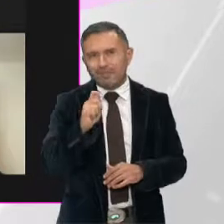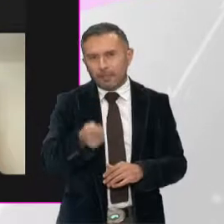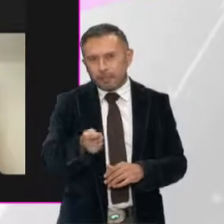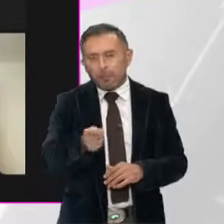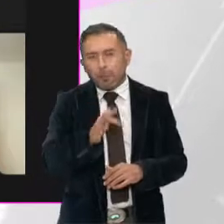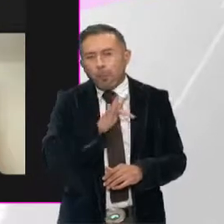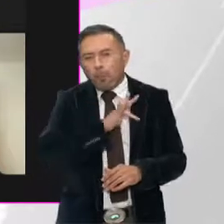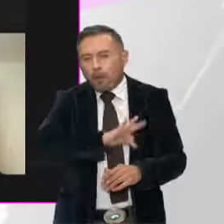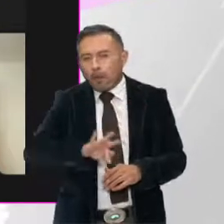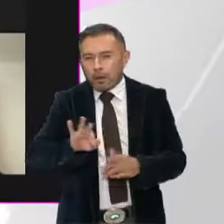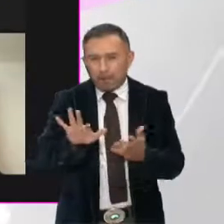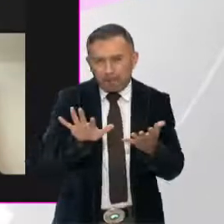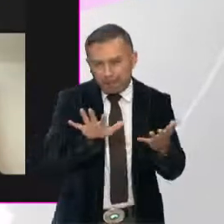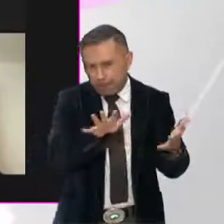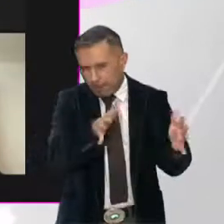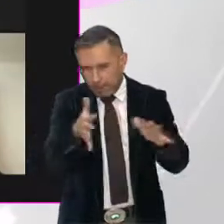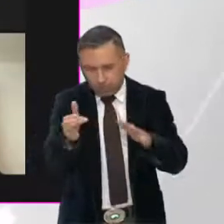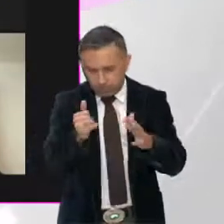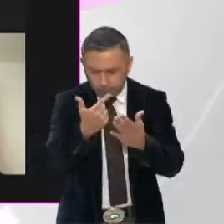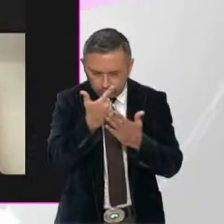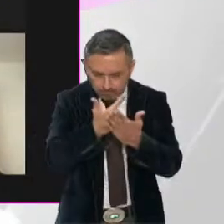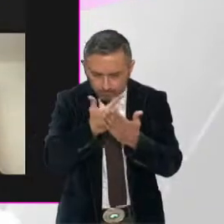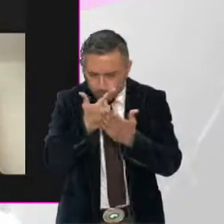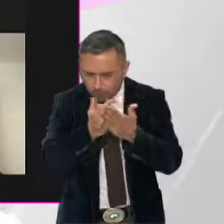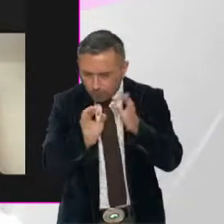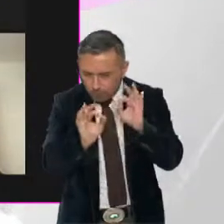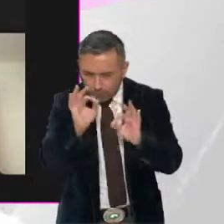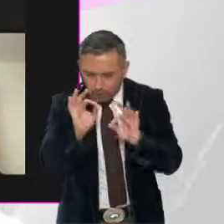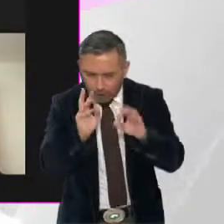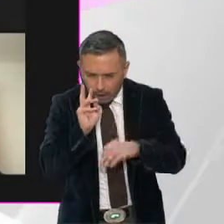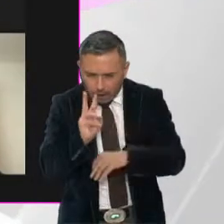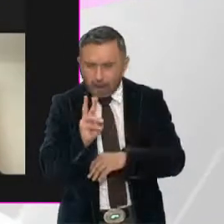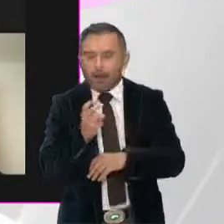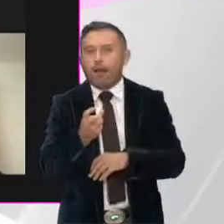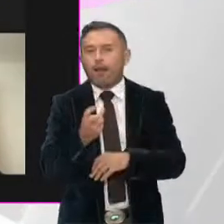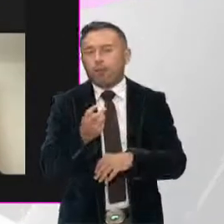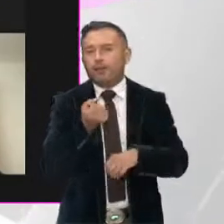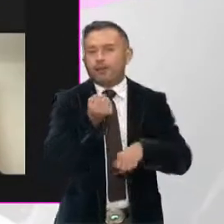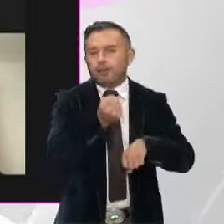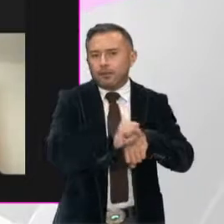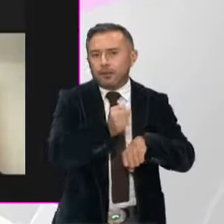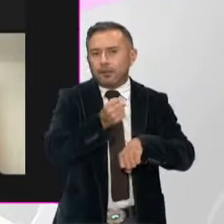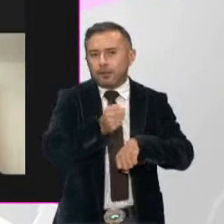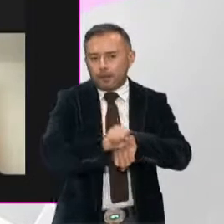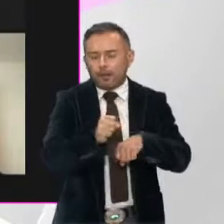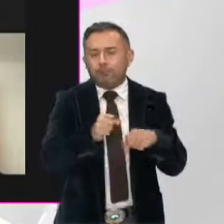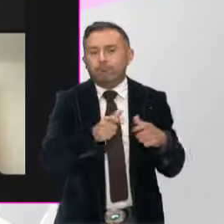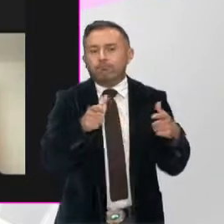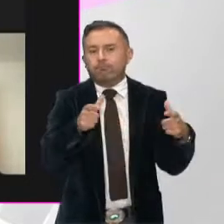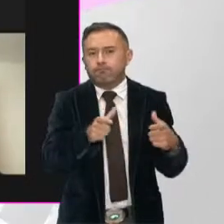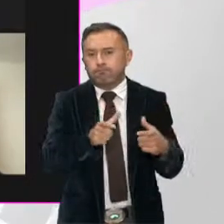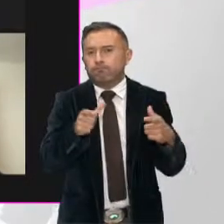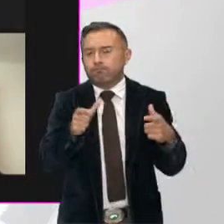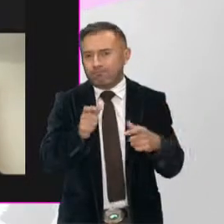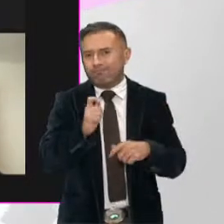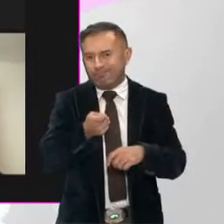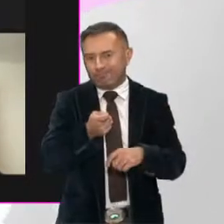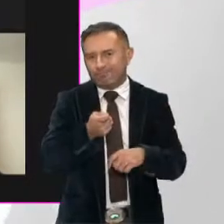is the amount of cases in average that we had per week,